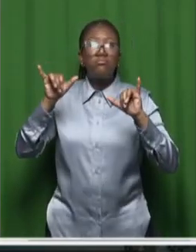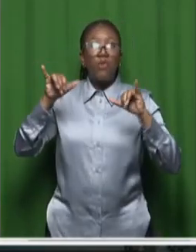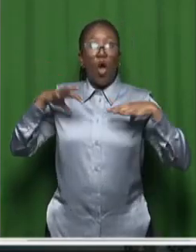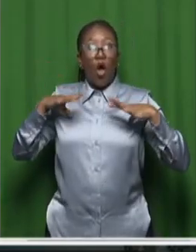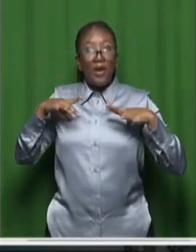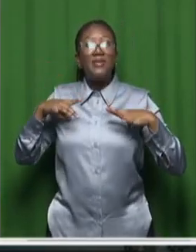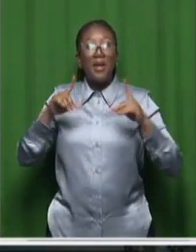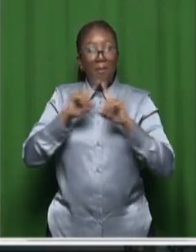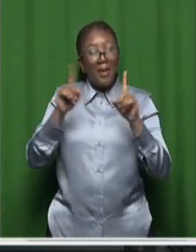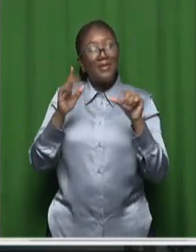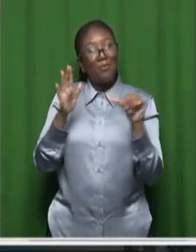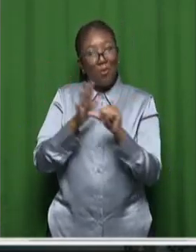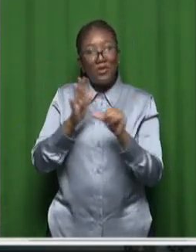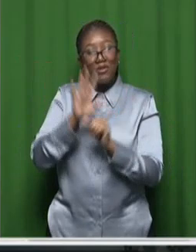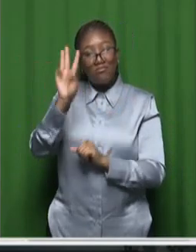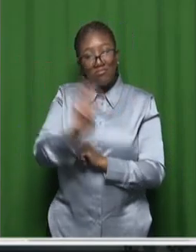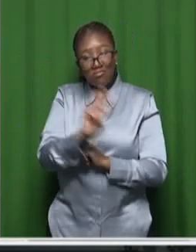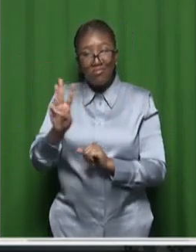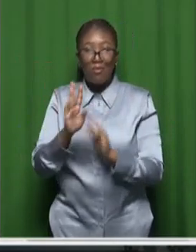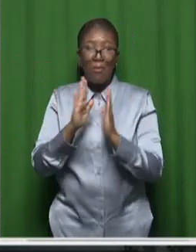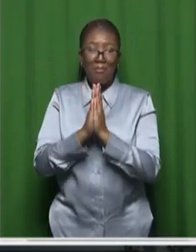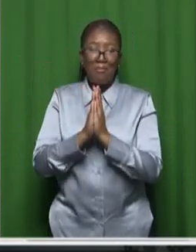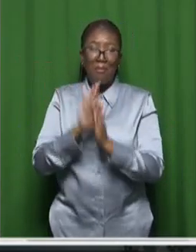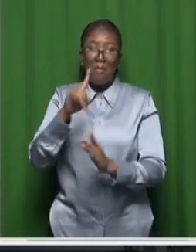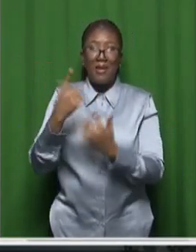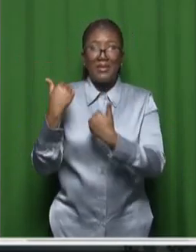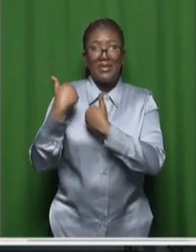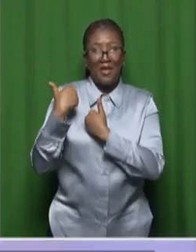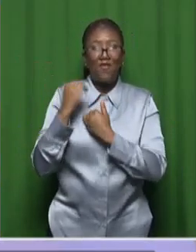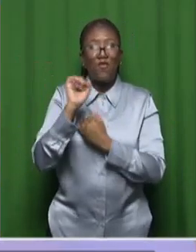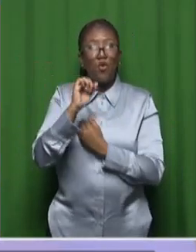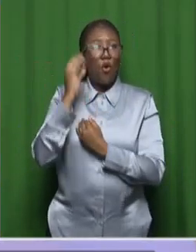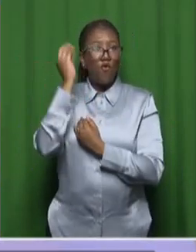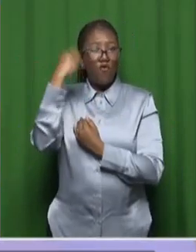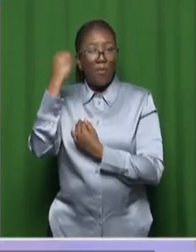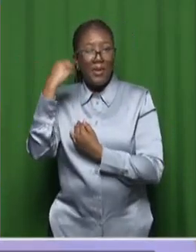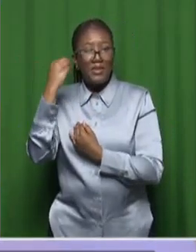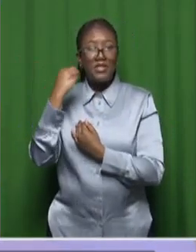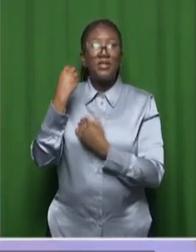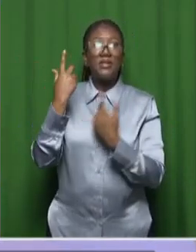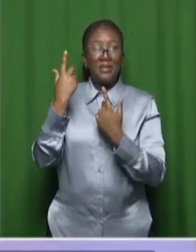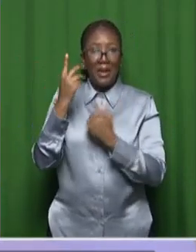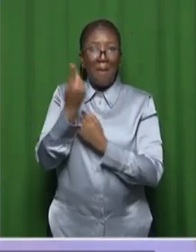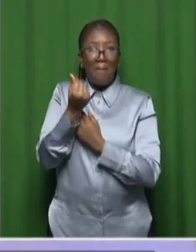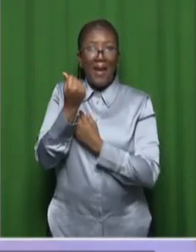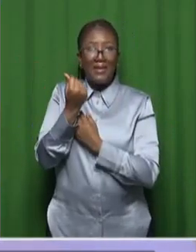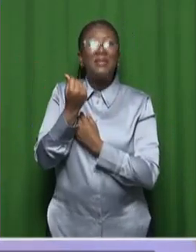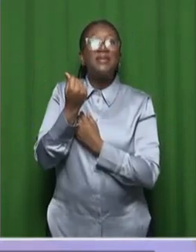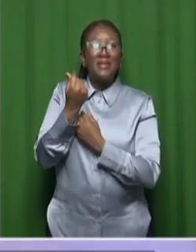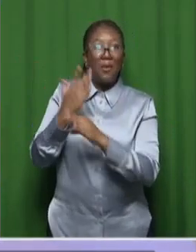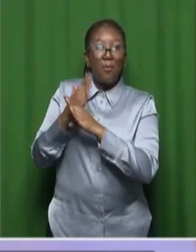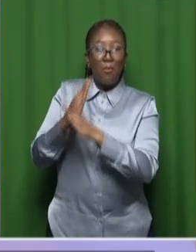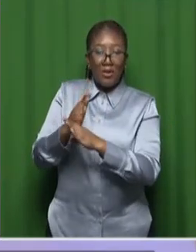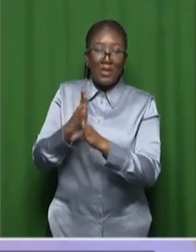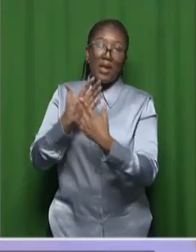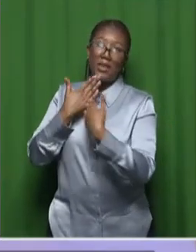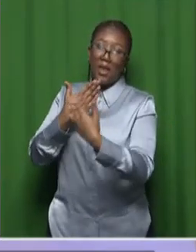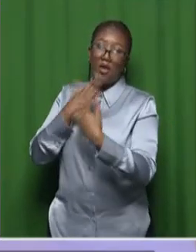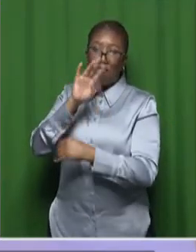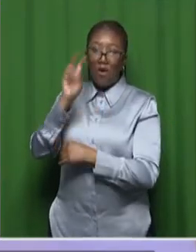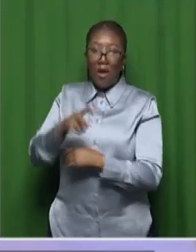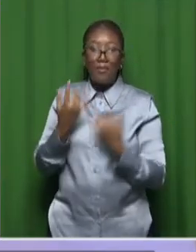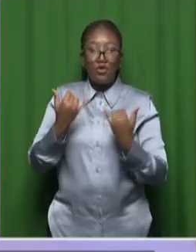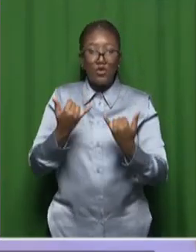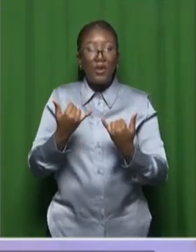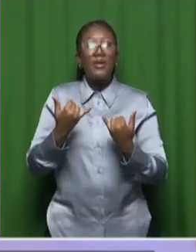time, but obviously mitigating against these cybersecurity crimes is definitely something to look out for. Thank you for joining us bright and early and for chatting to